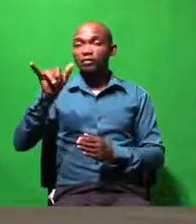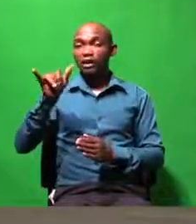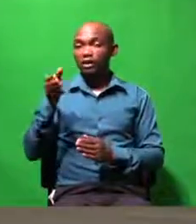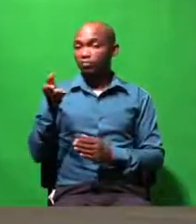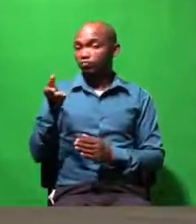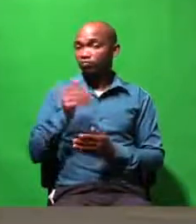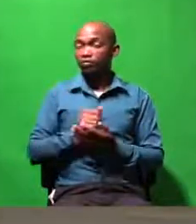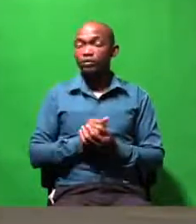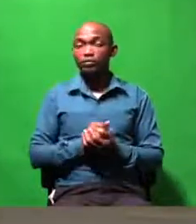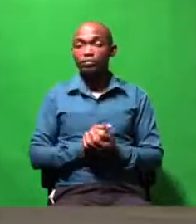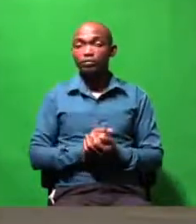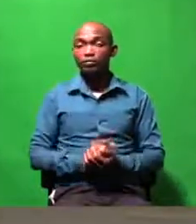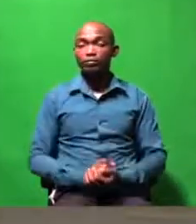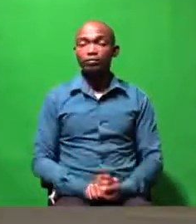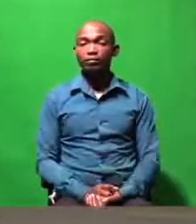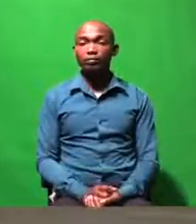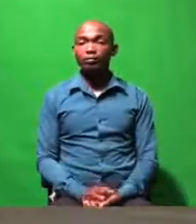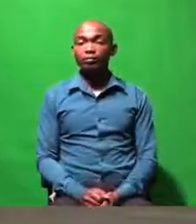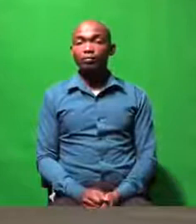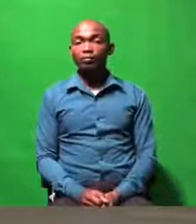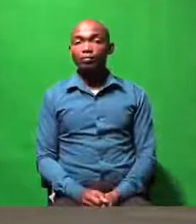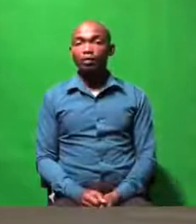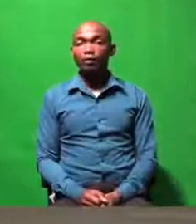Branch of surveying.